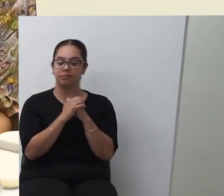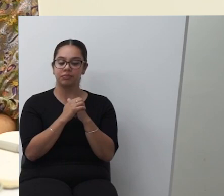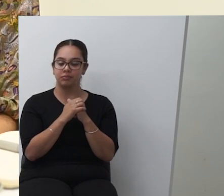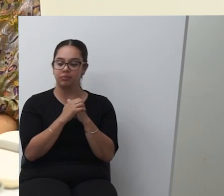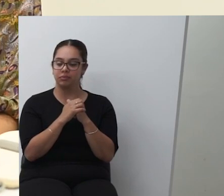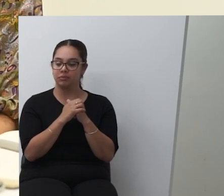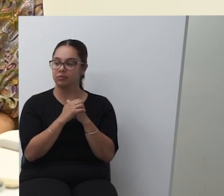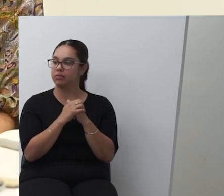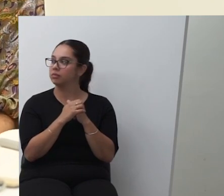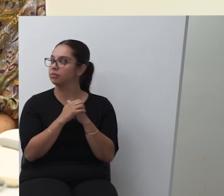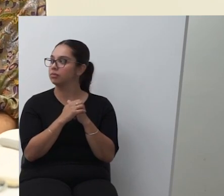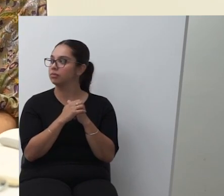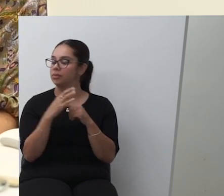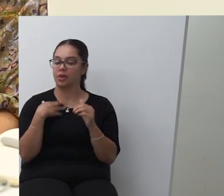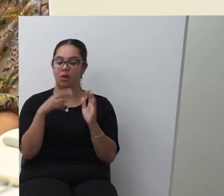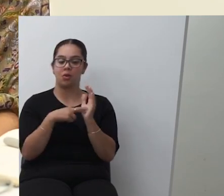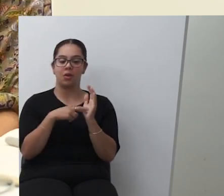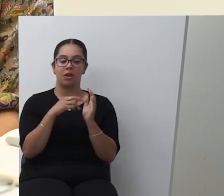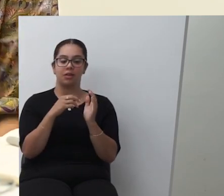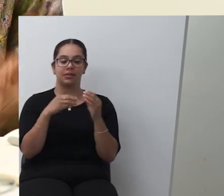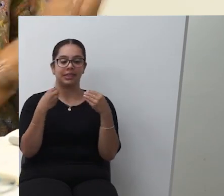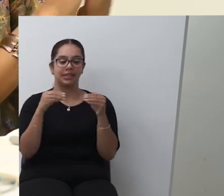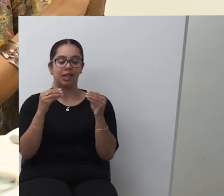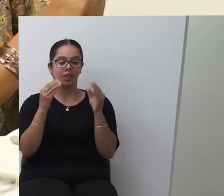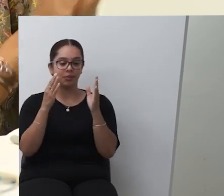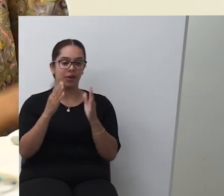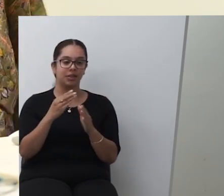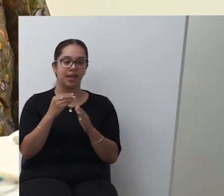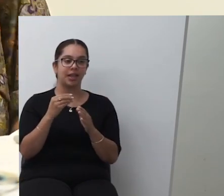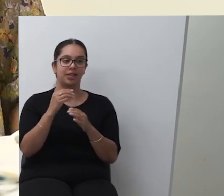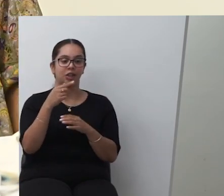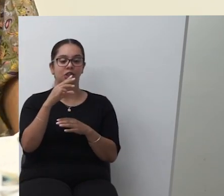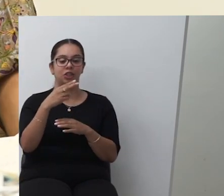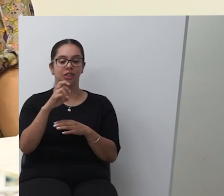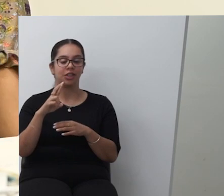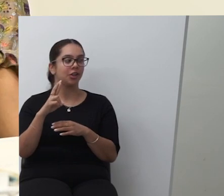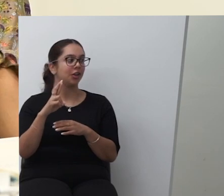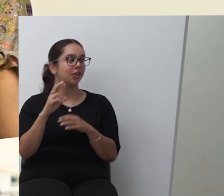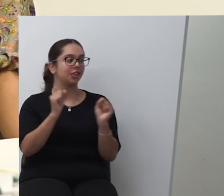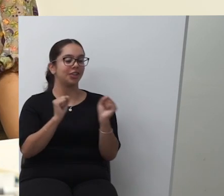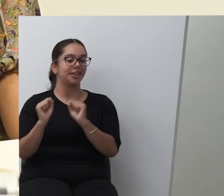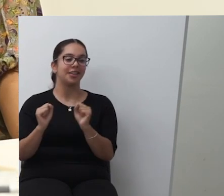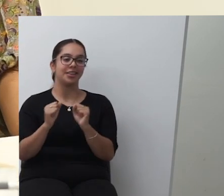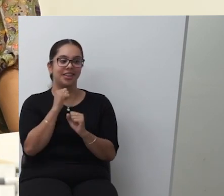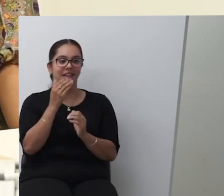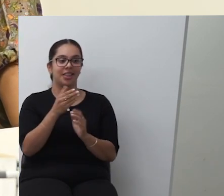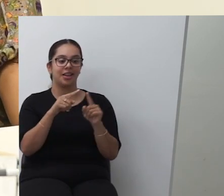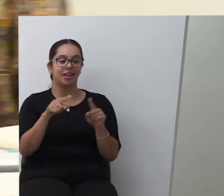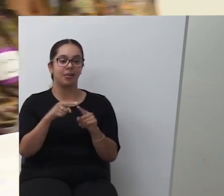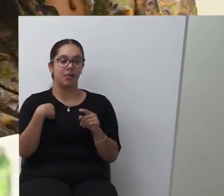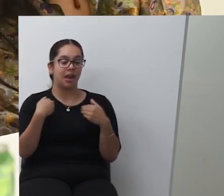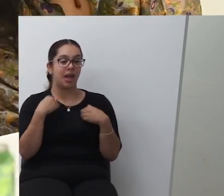So I'm gonna take on the role of salesperson / cheerleader. That's not on there, but we have some of Deepa's books for